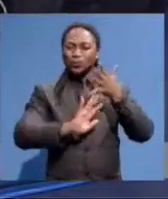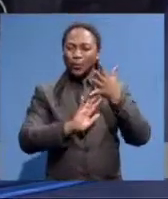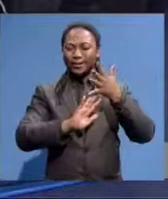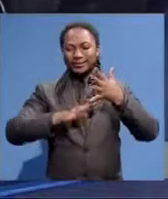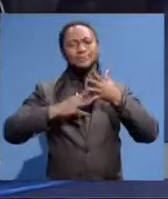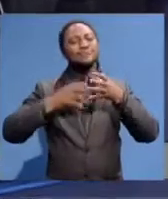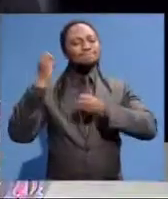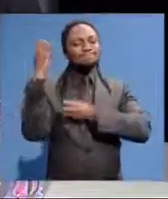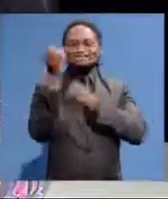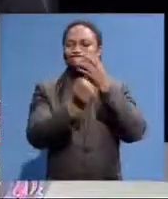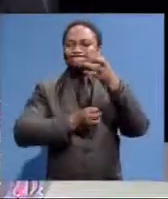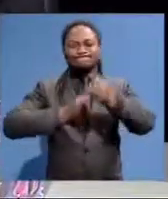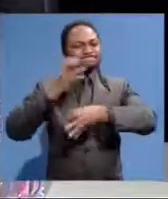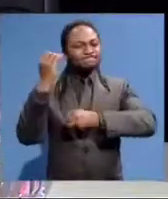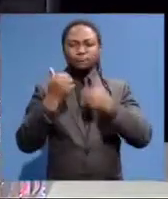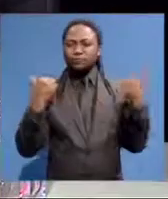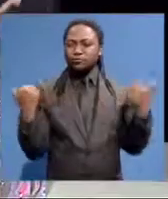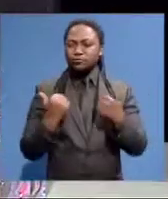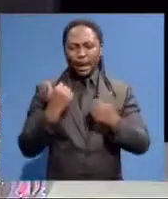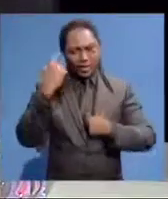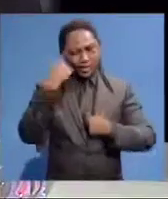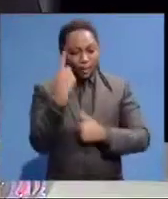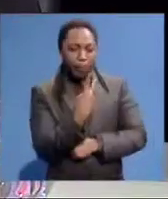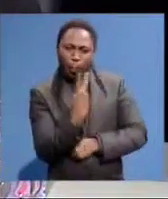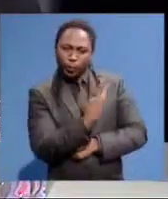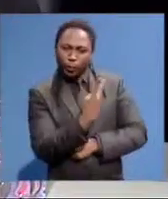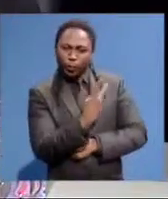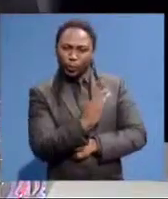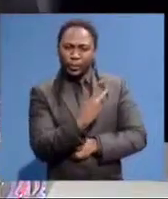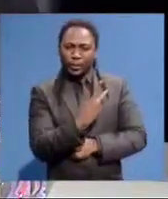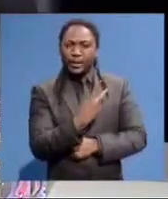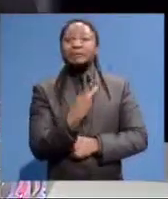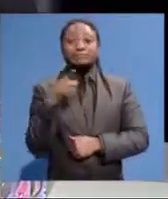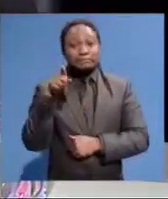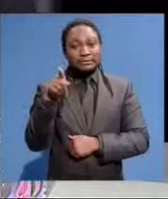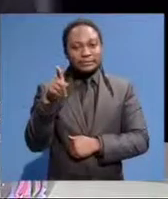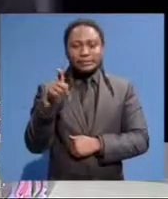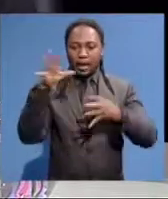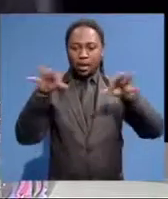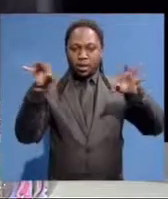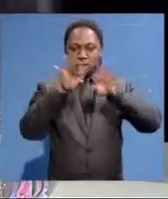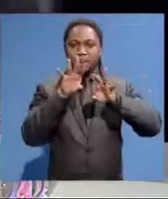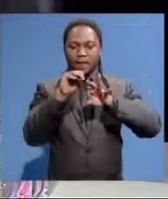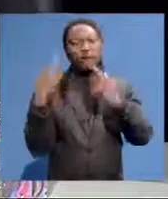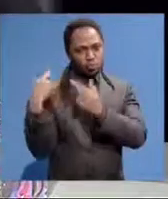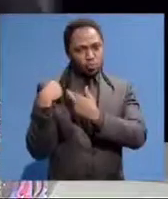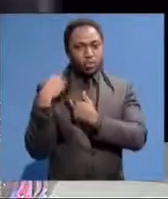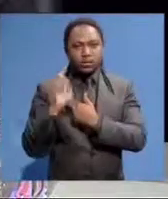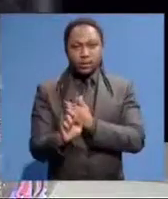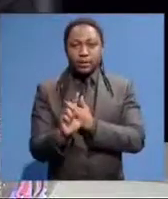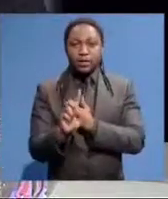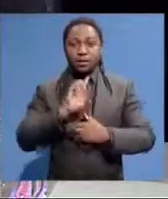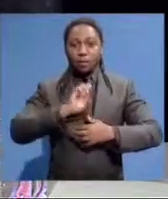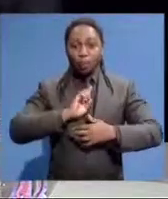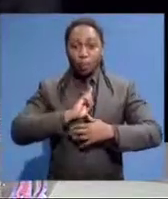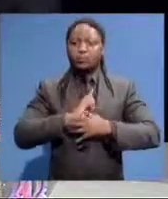intrinsically, and we could see it through both of you, that you feel the responsibility that comes with a gift that has been bestowed upon you with generations to